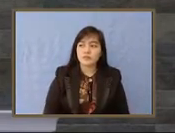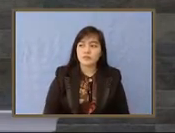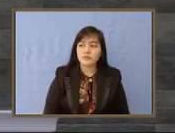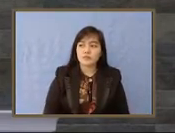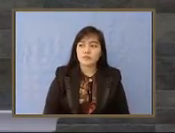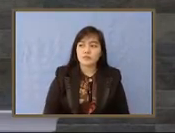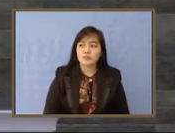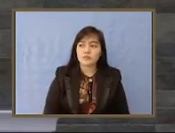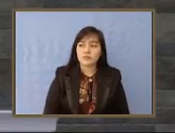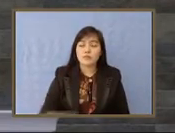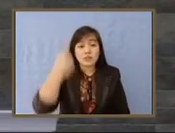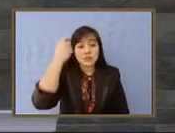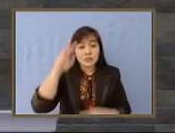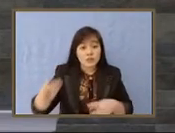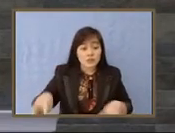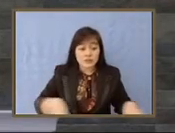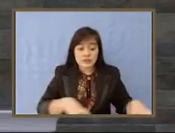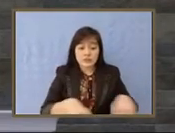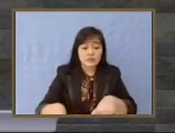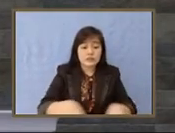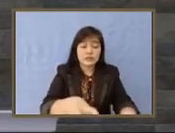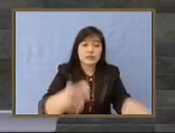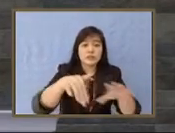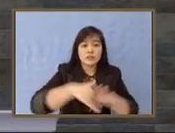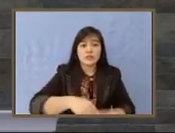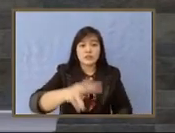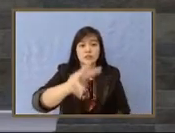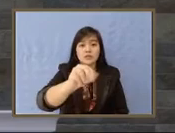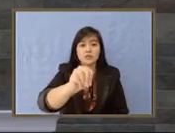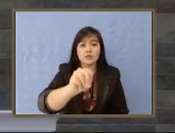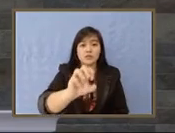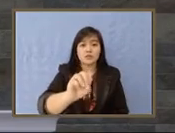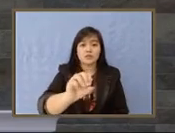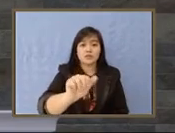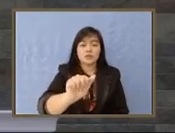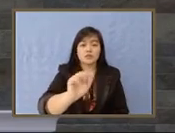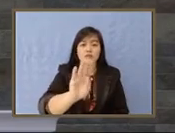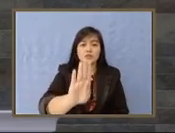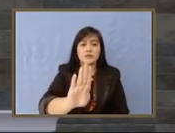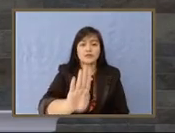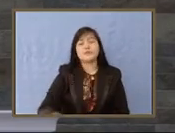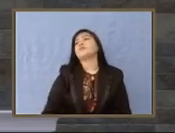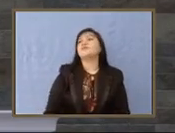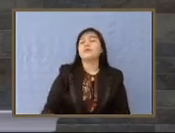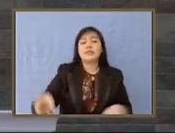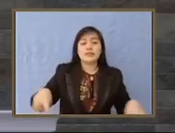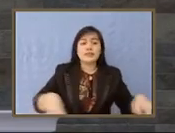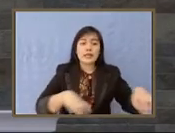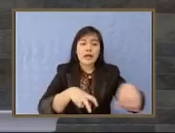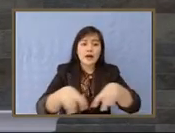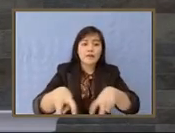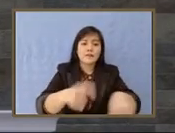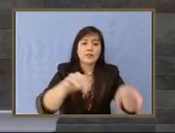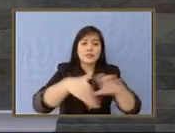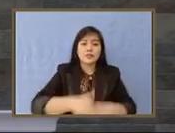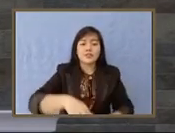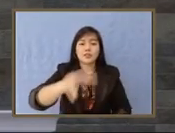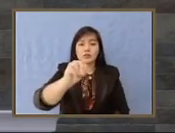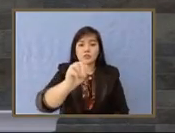the sojourn in Moab. The sojourn in Moab. Okay, chapter 1, verse 1 to